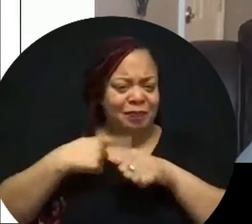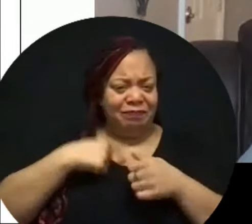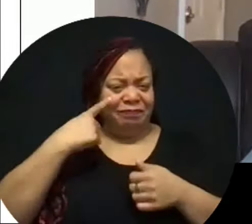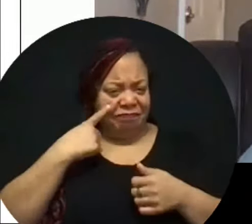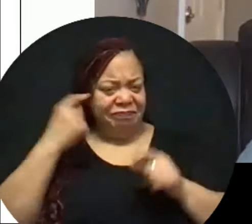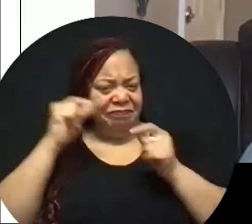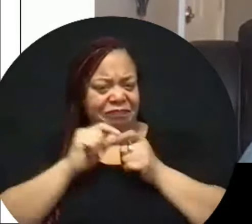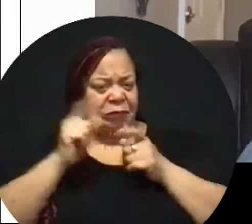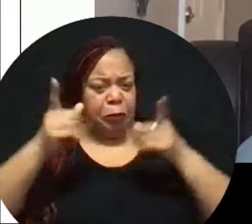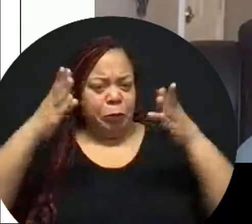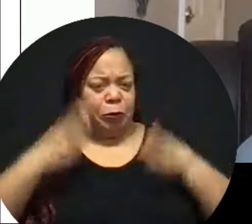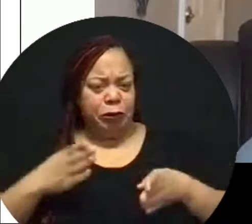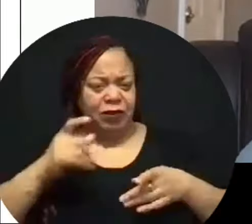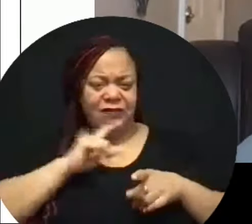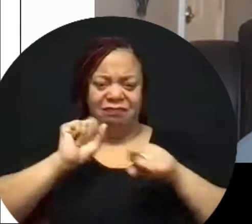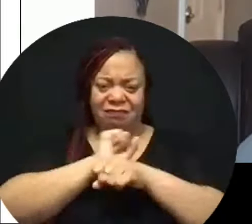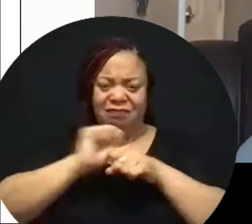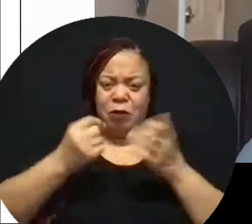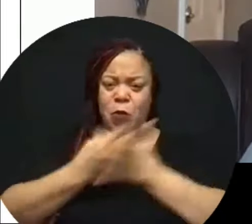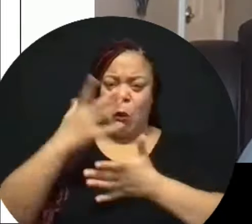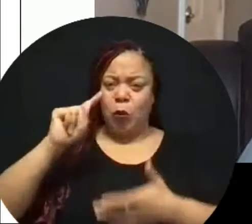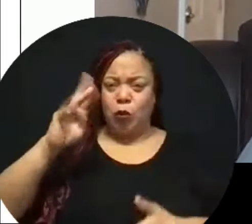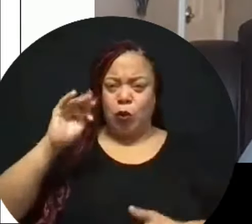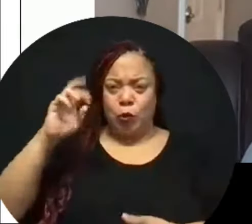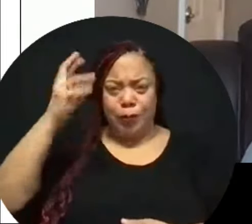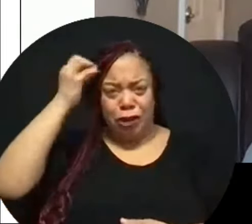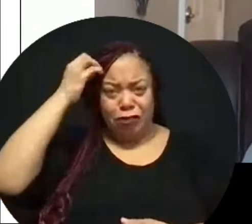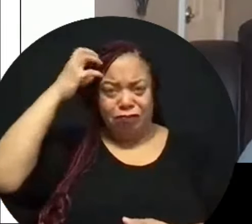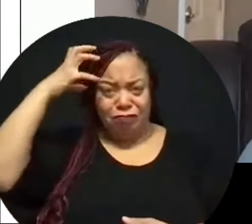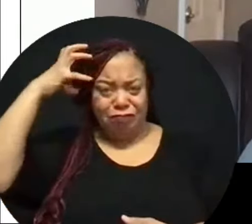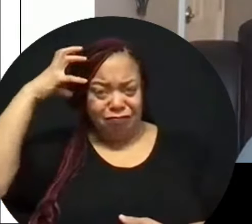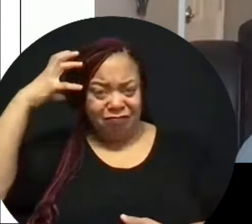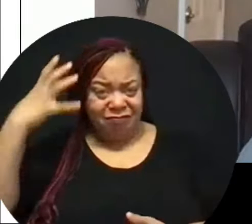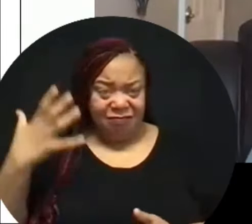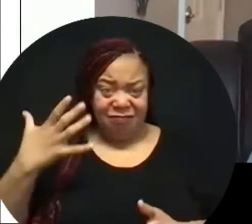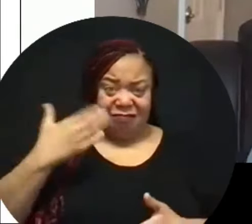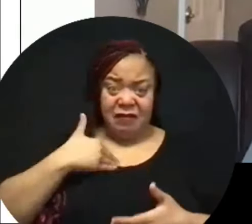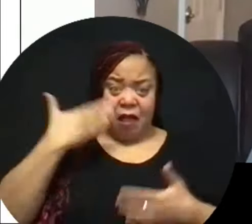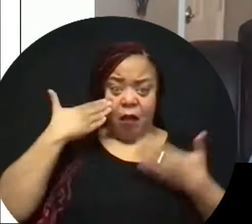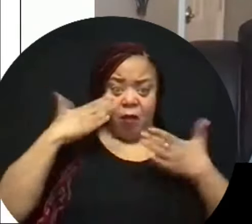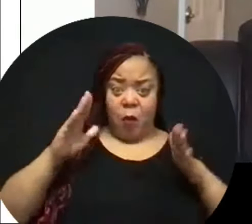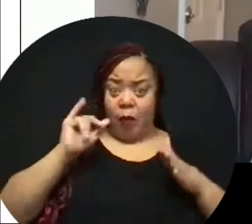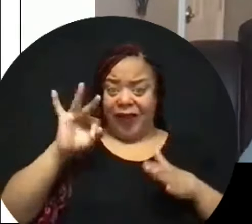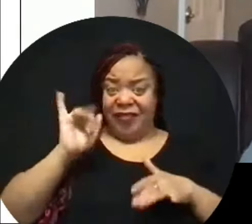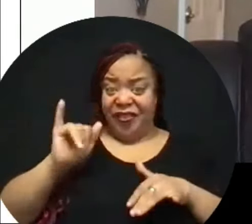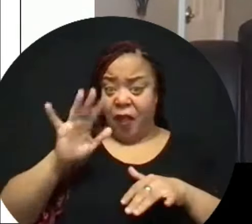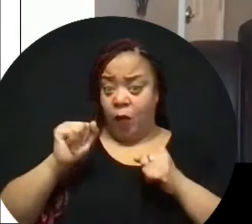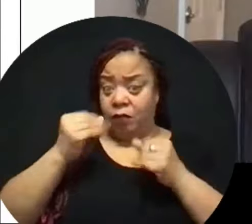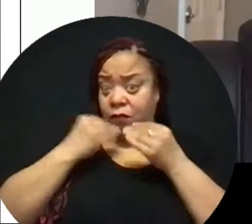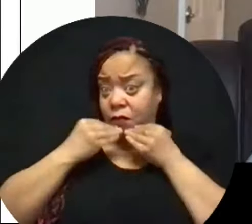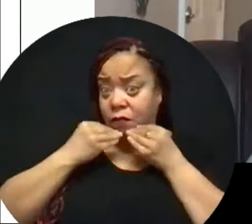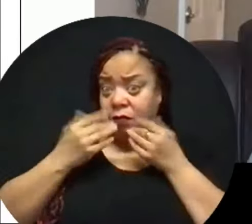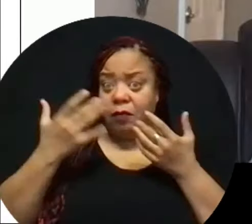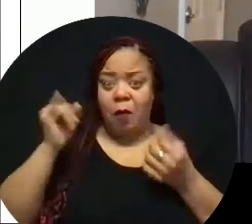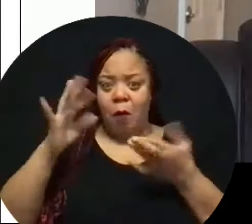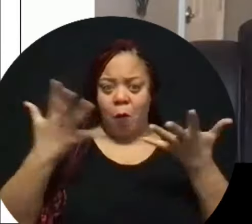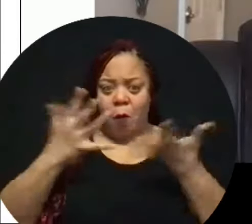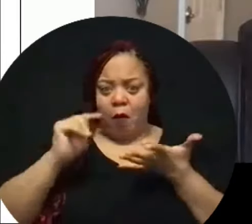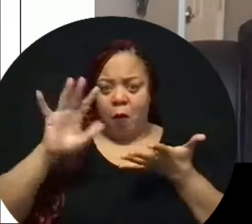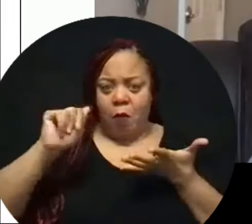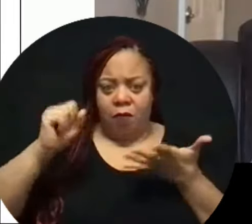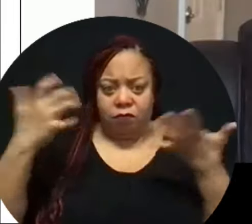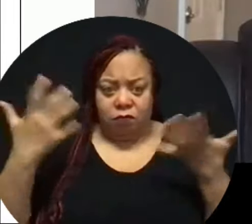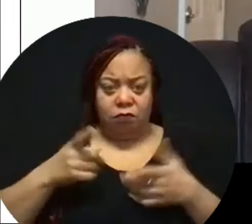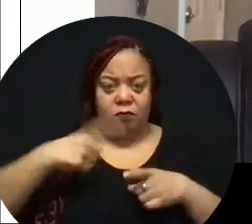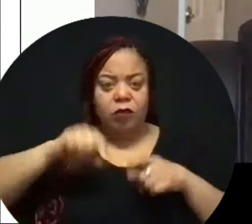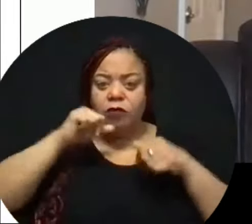like that's not really a real thing unless you get a broken bone. But even at that, like my shit did not get placed when they